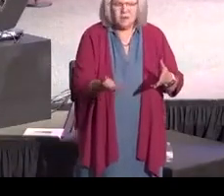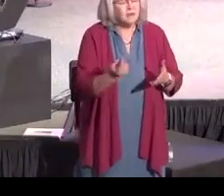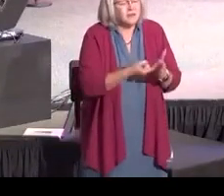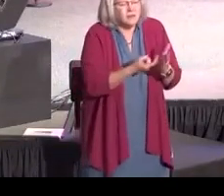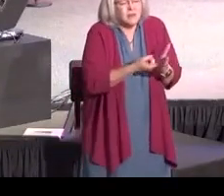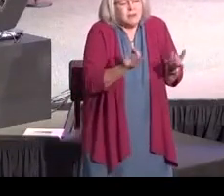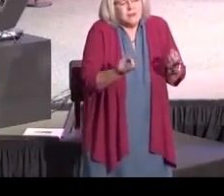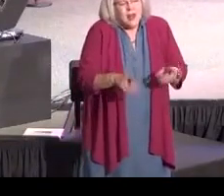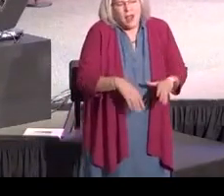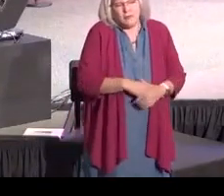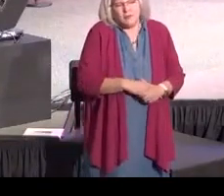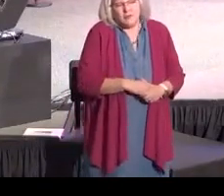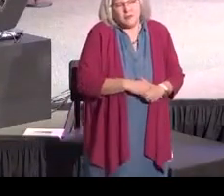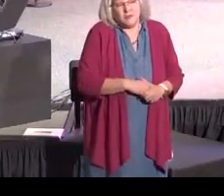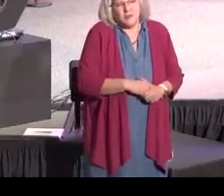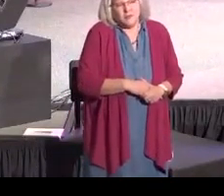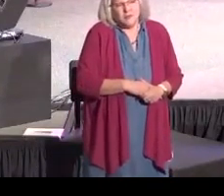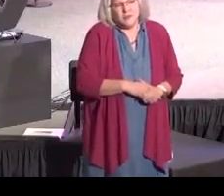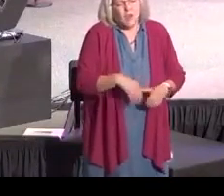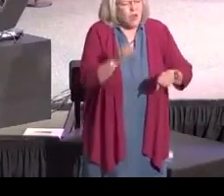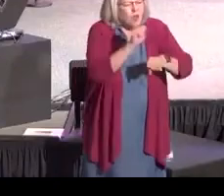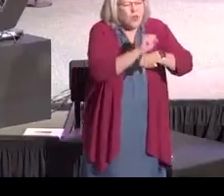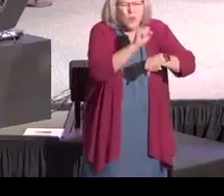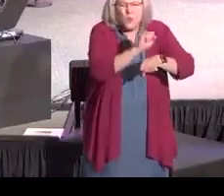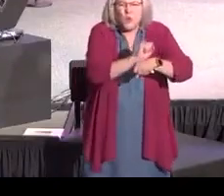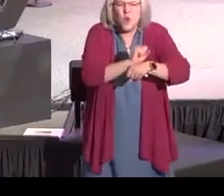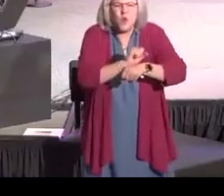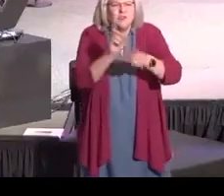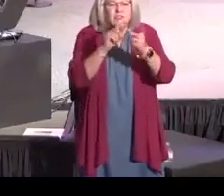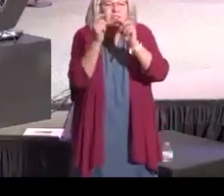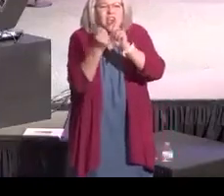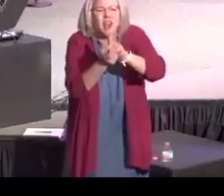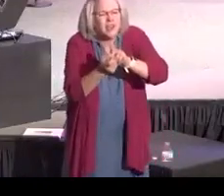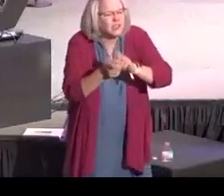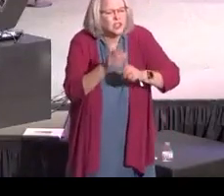rerouted. The career change that you didn't expect.